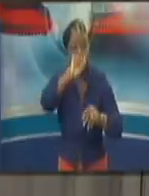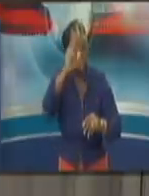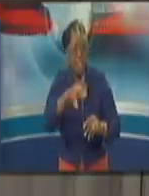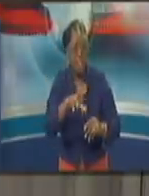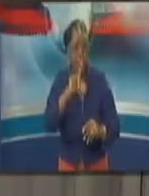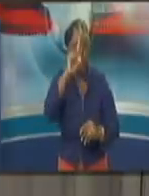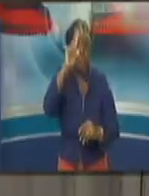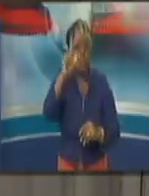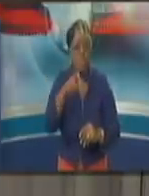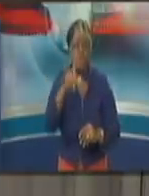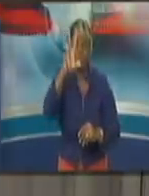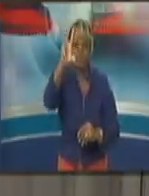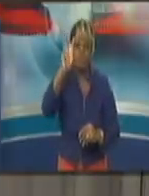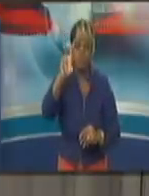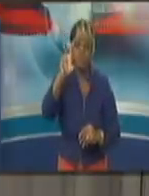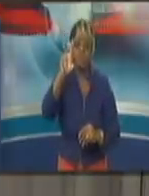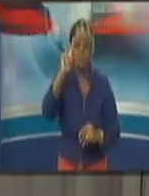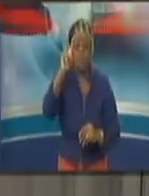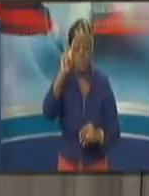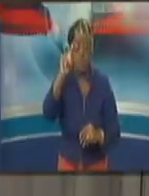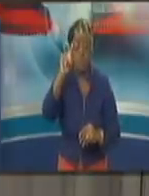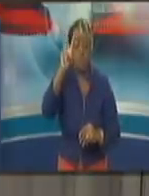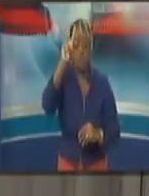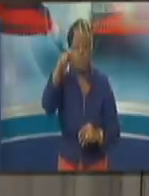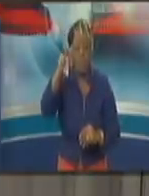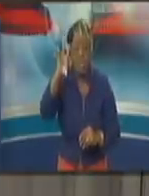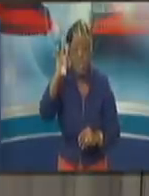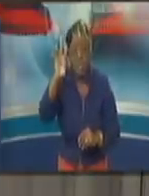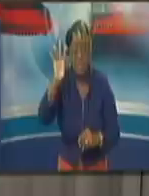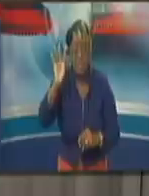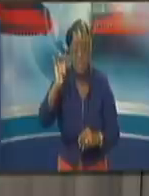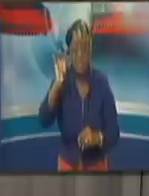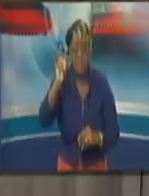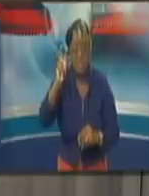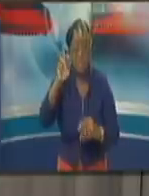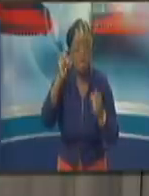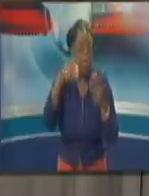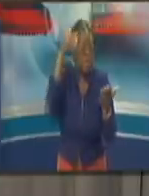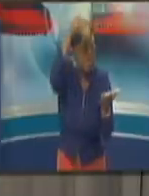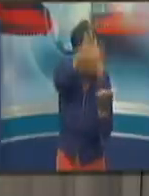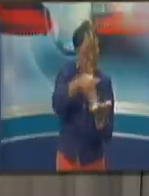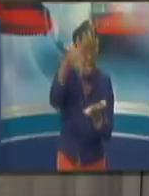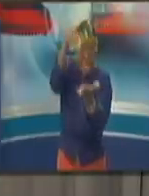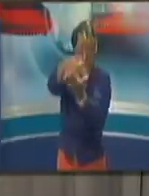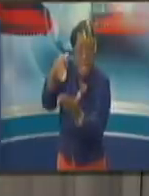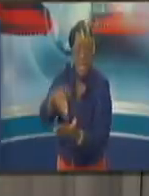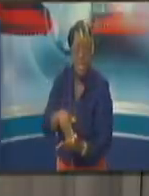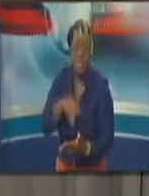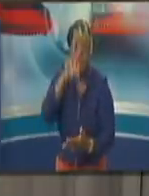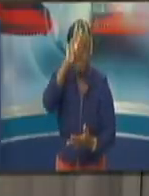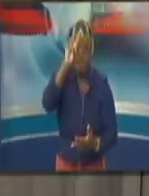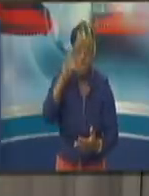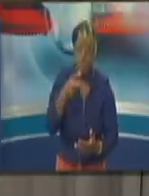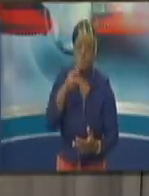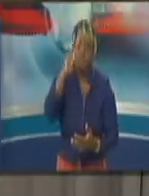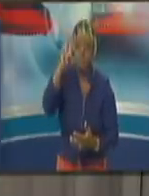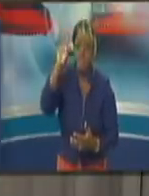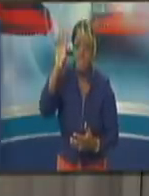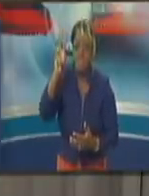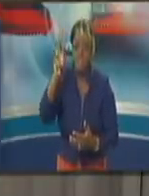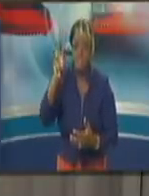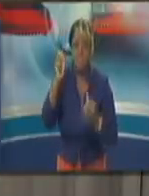1,226. Total number of tests that have been repeated, 247. Total number of positives remain